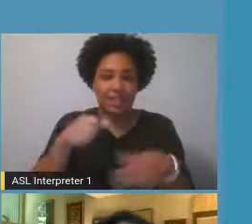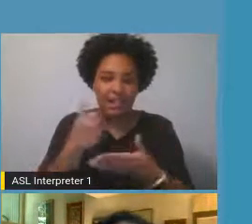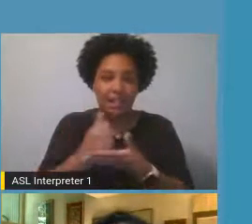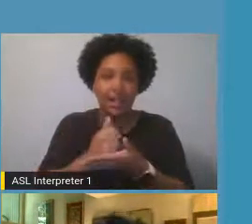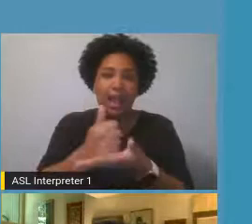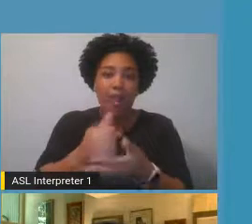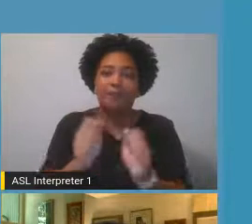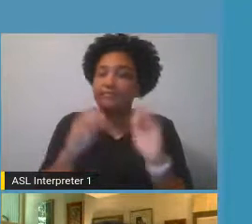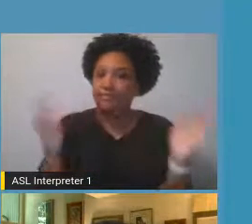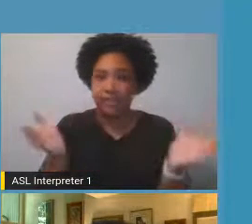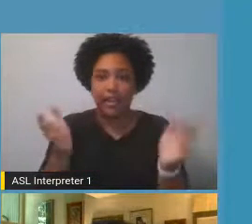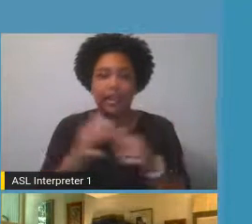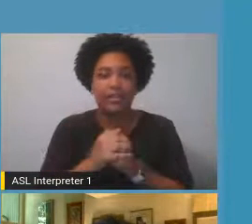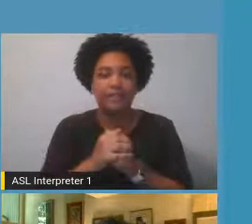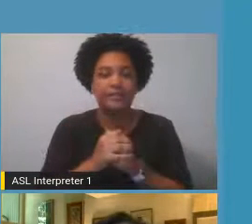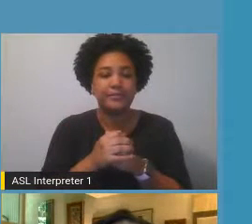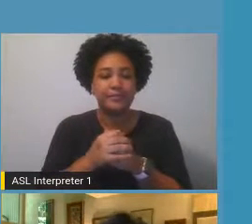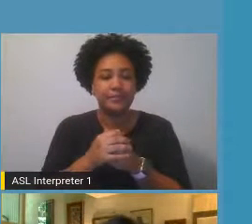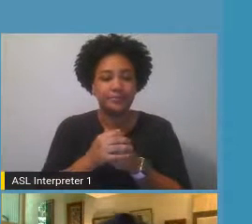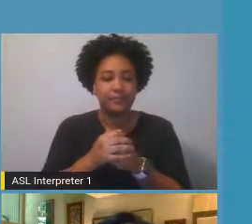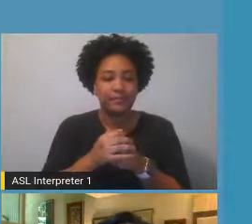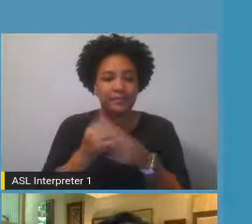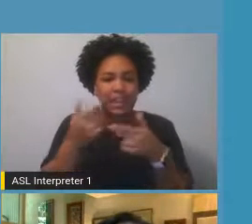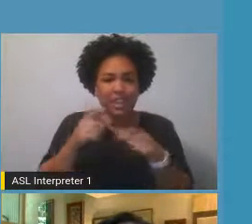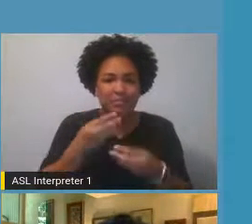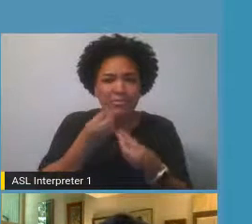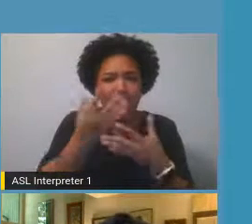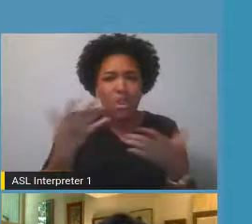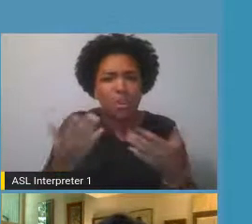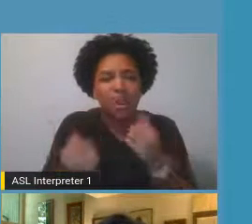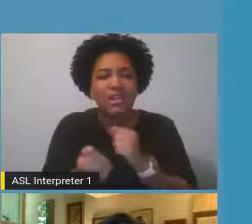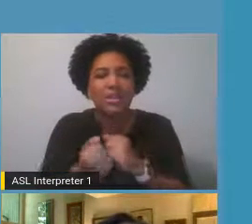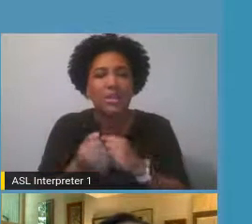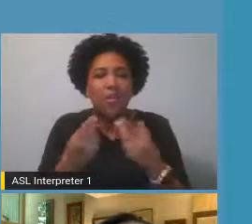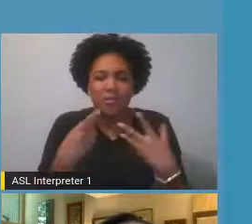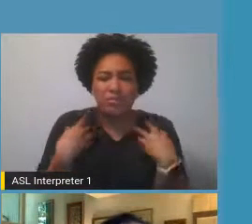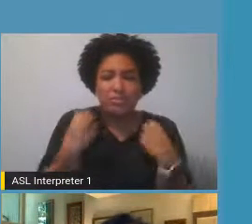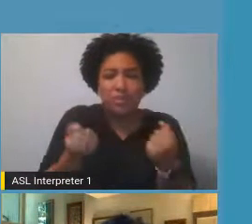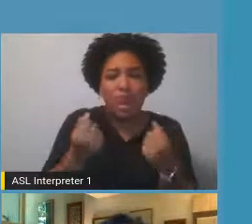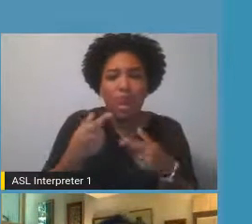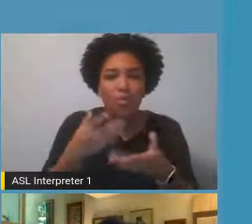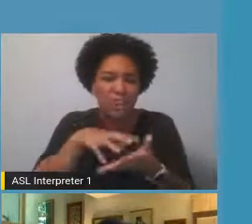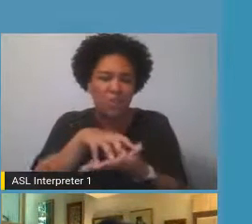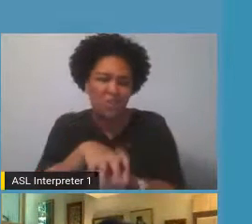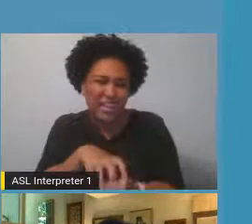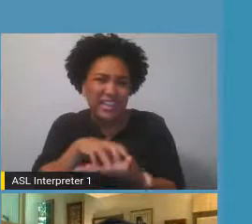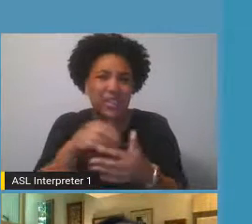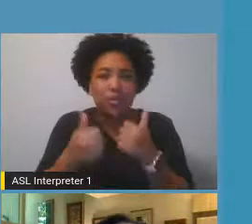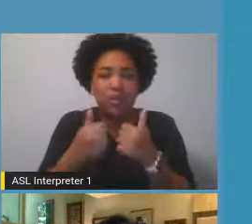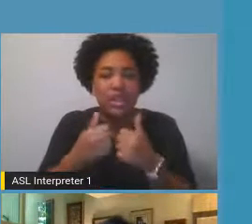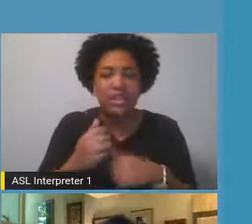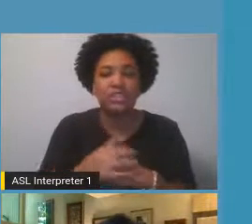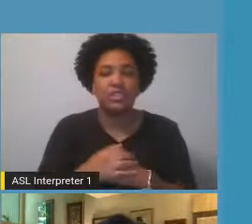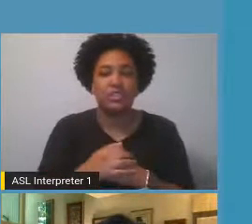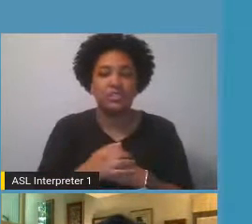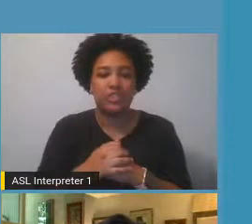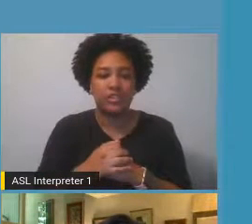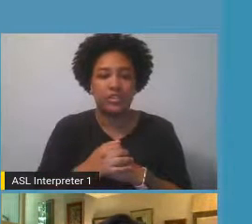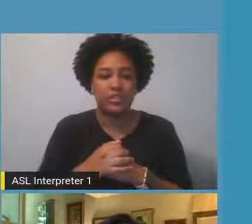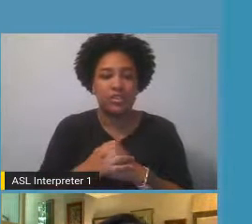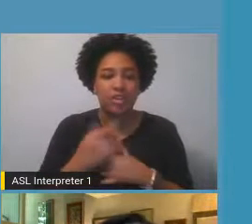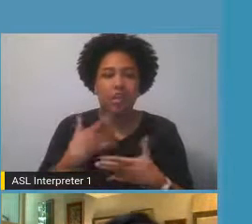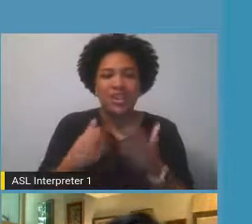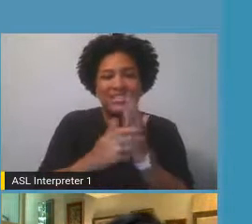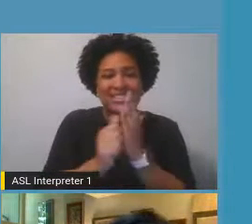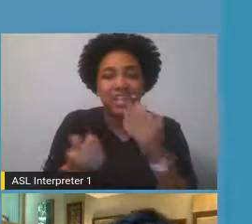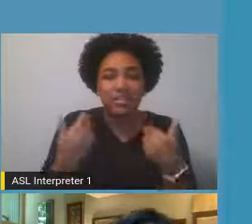them, you know, tell you what their strengths are and what their capabilities are, what skills do they have, what are they able to do,